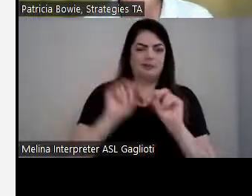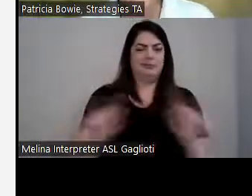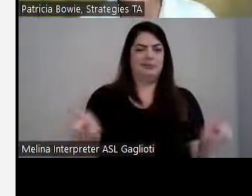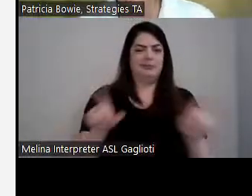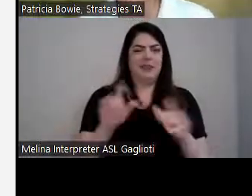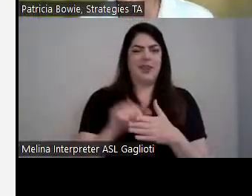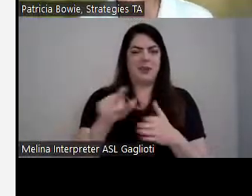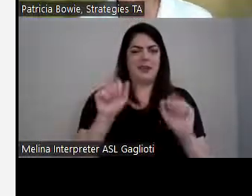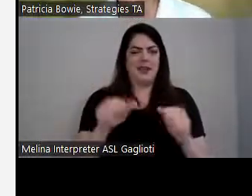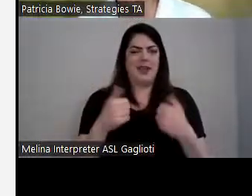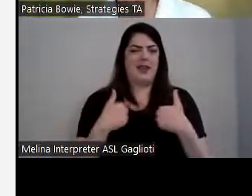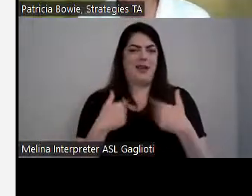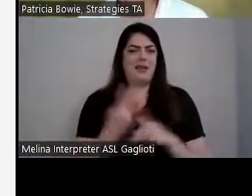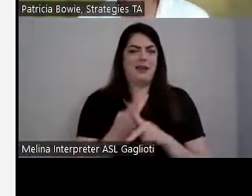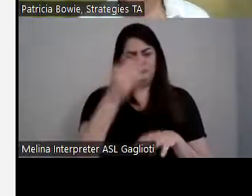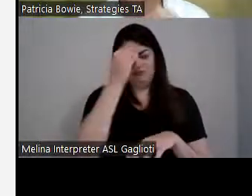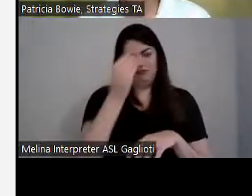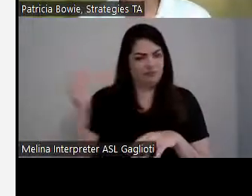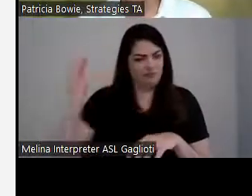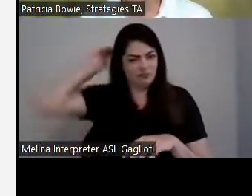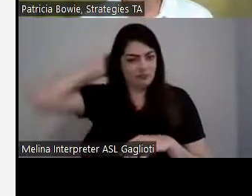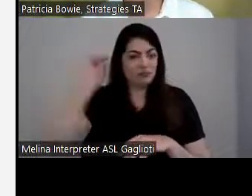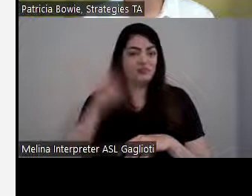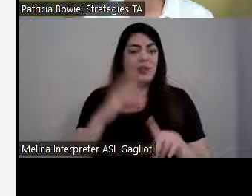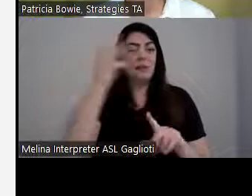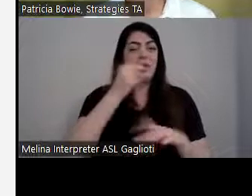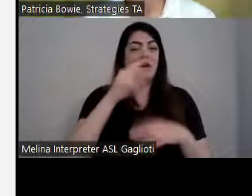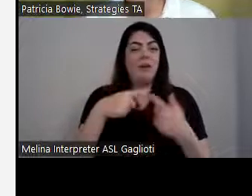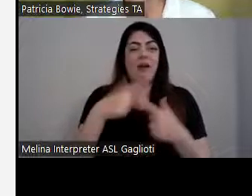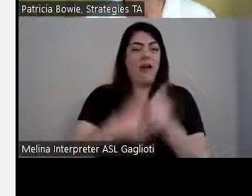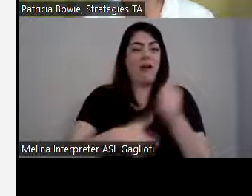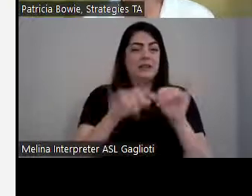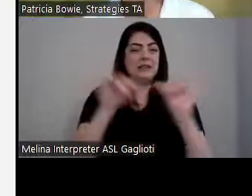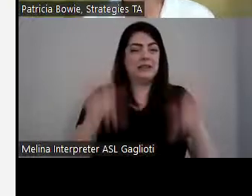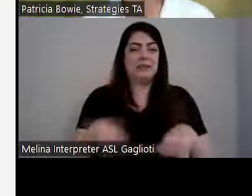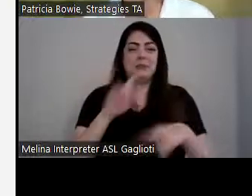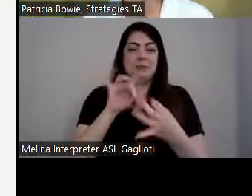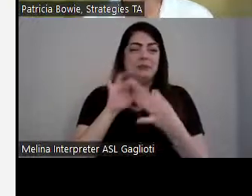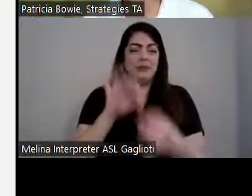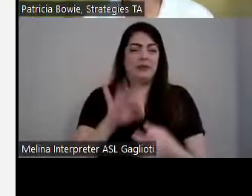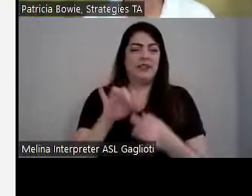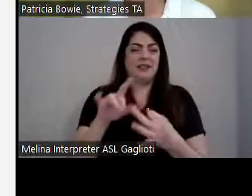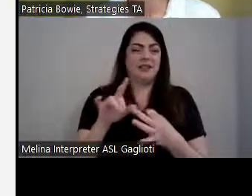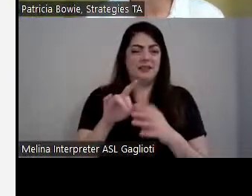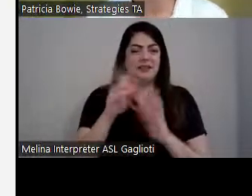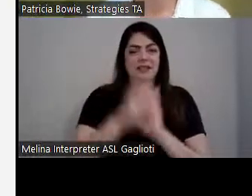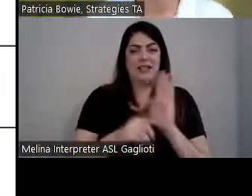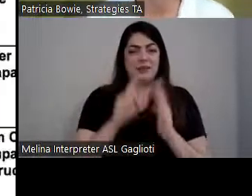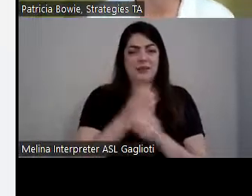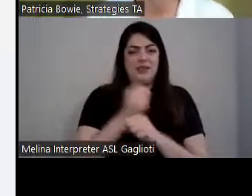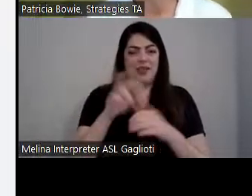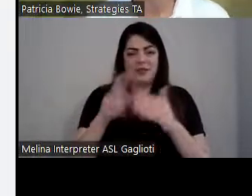have this to keep in mind. The beauty about every system is perfectly designed to get the results that it gets is if you aren't